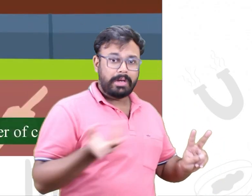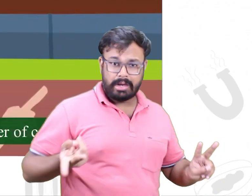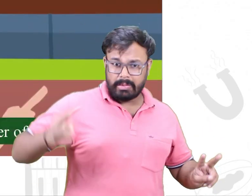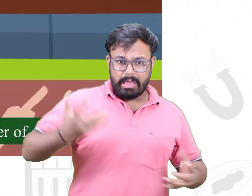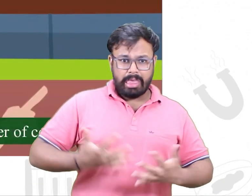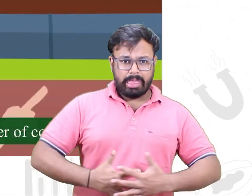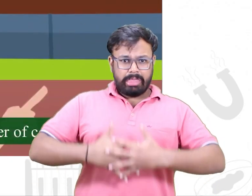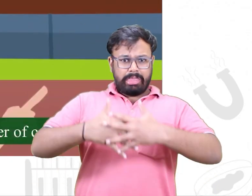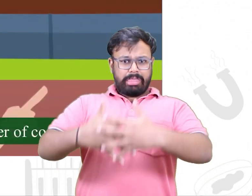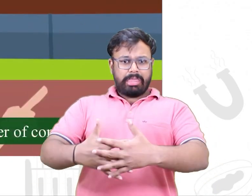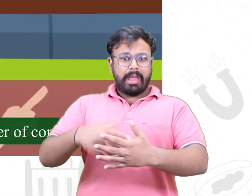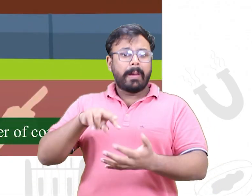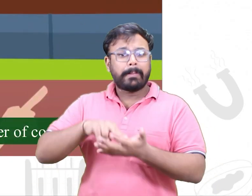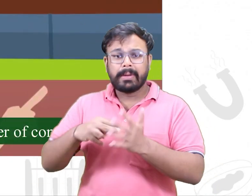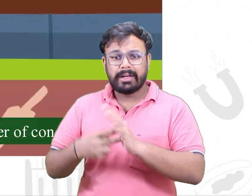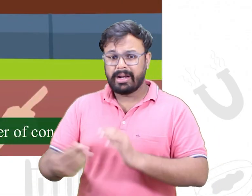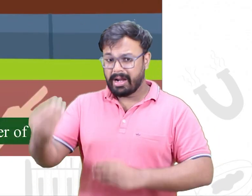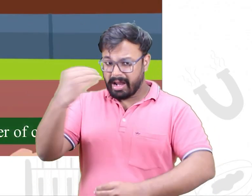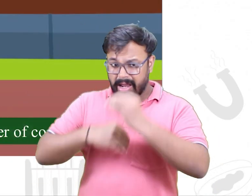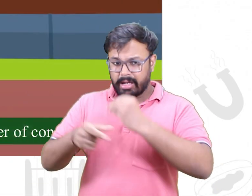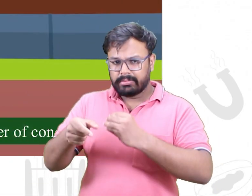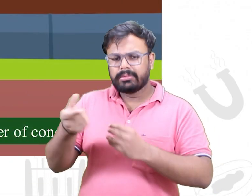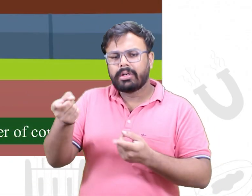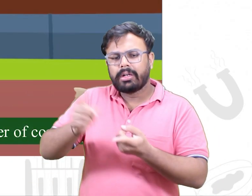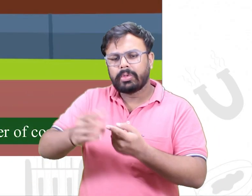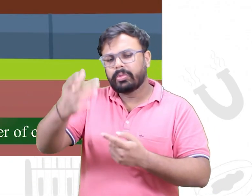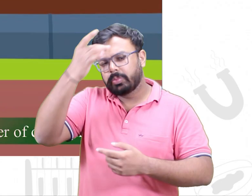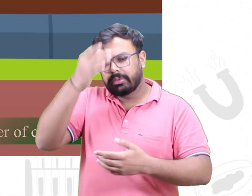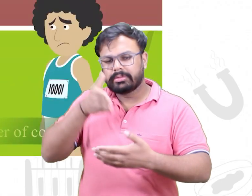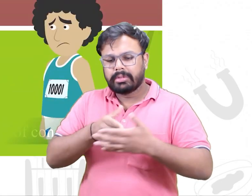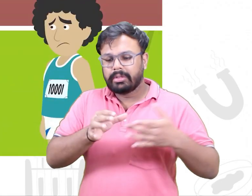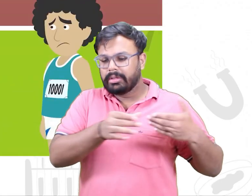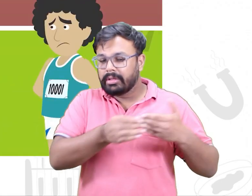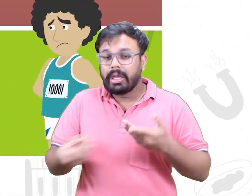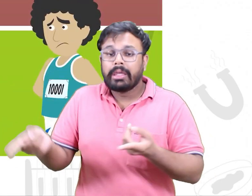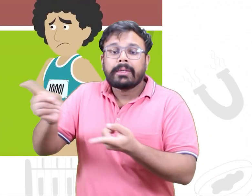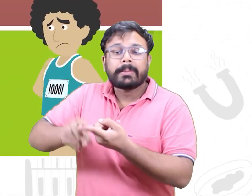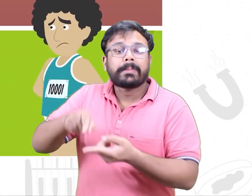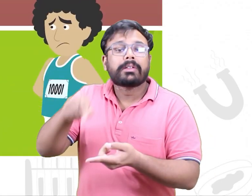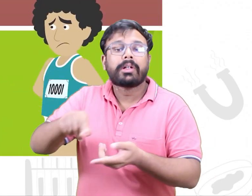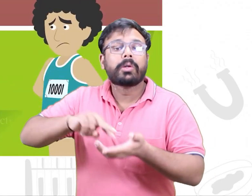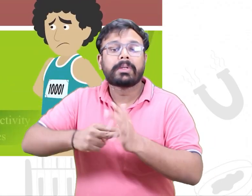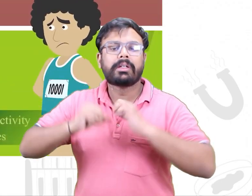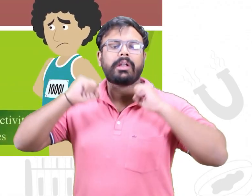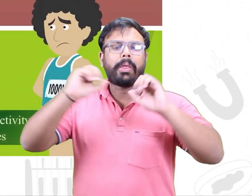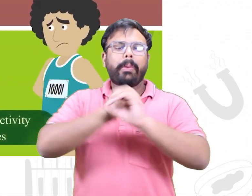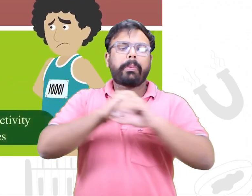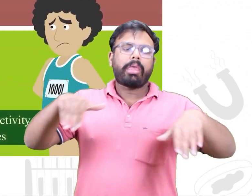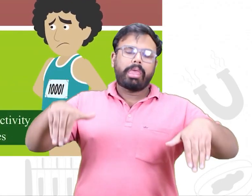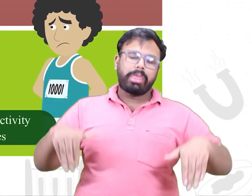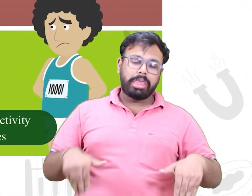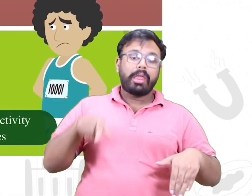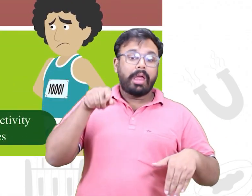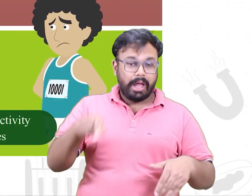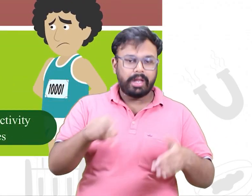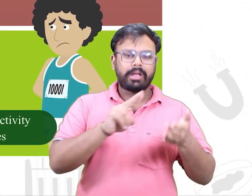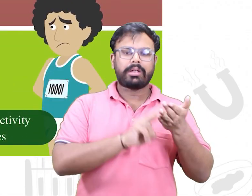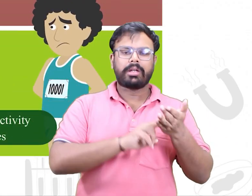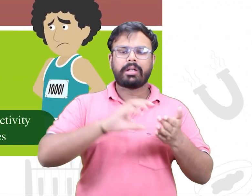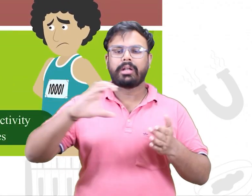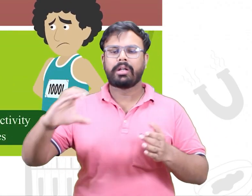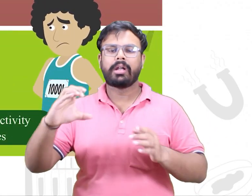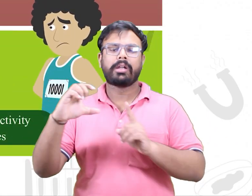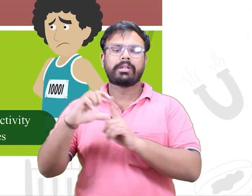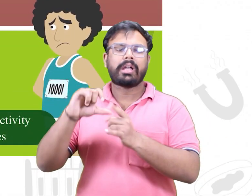weight that Anil has put on is way more than what children your age should gain. This is a matter of concern. Weight gain